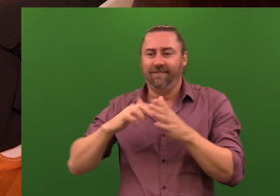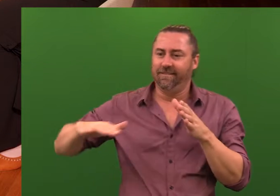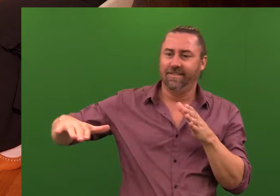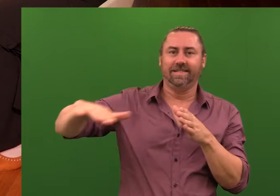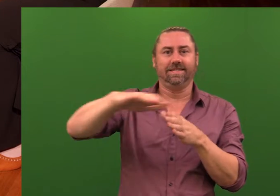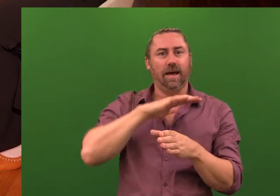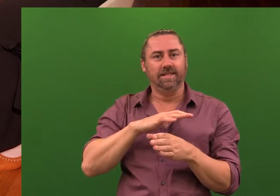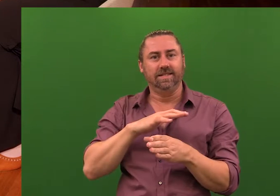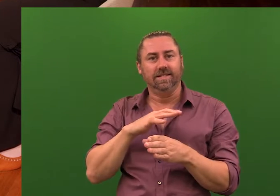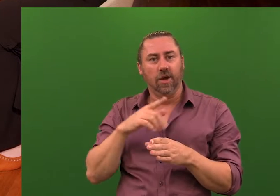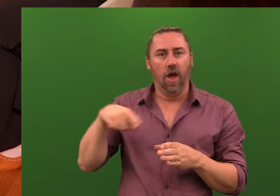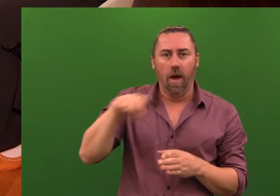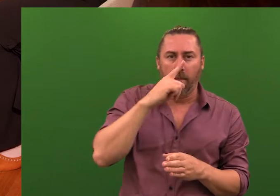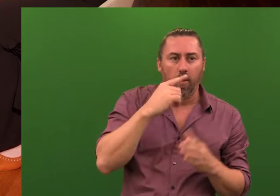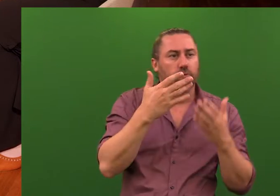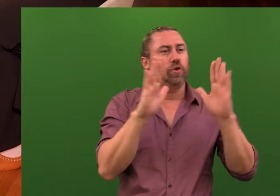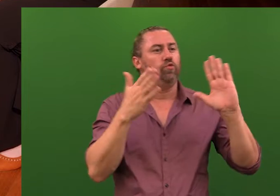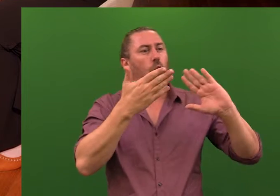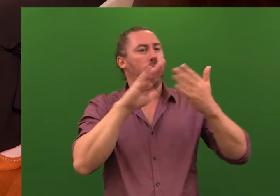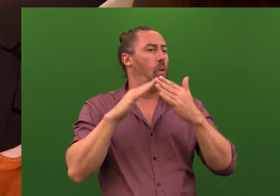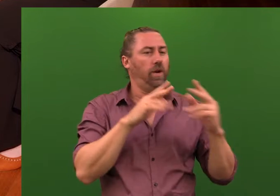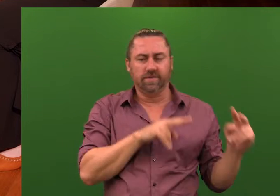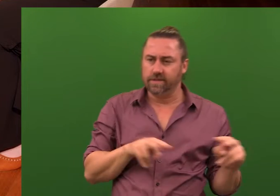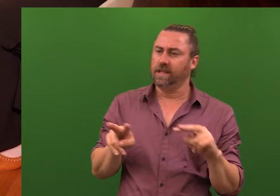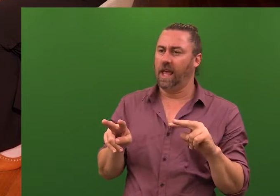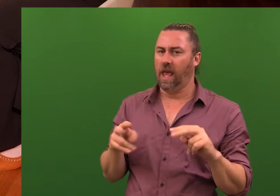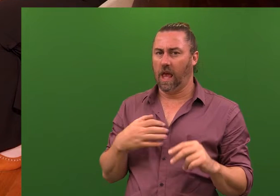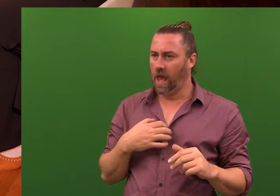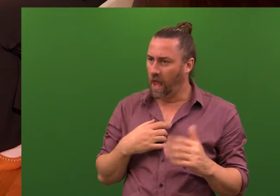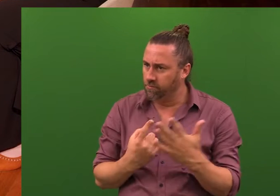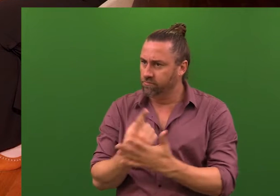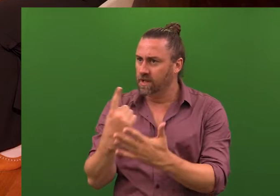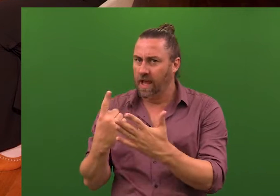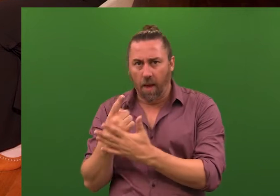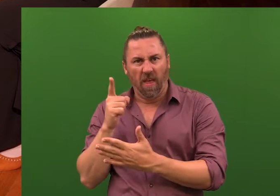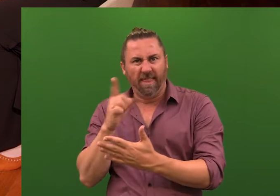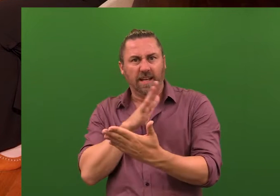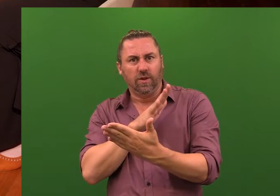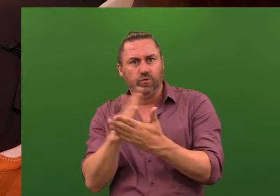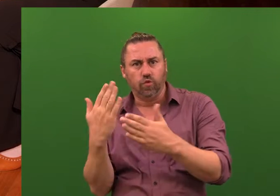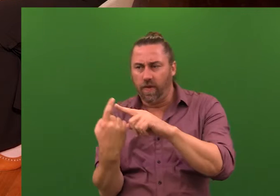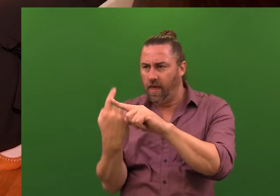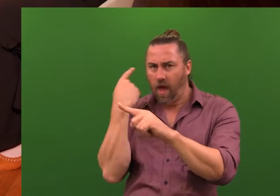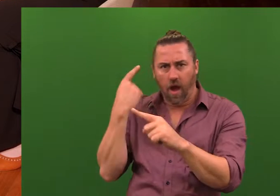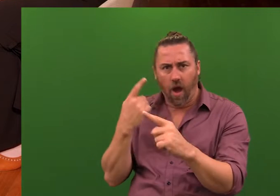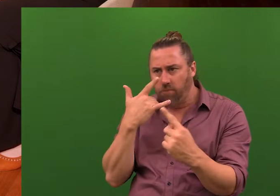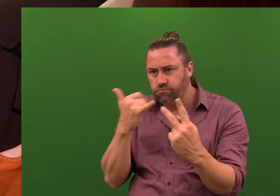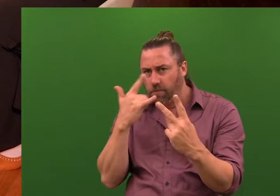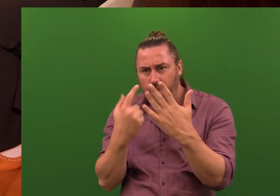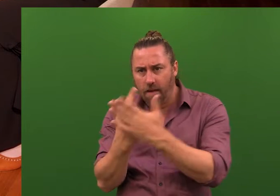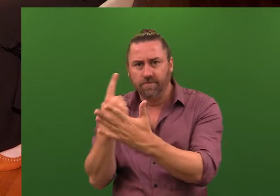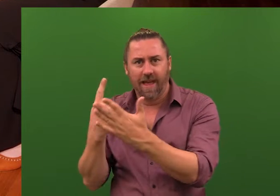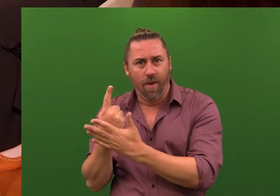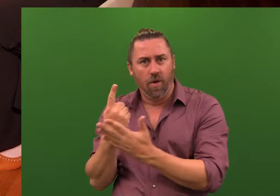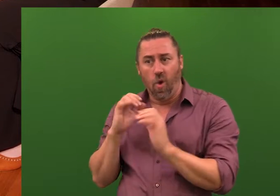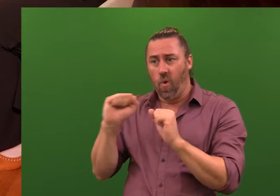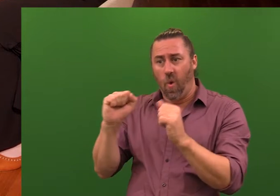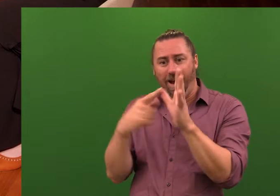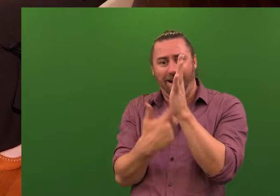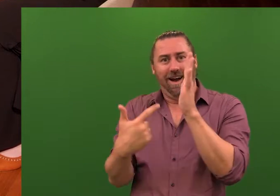I'm, able to do as an artist and using the gallery, utilising the gallery as a space for South